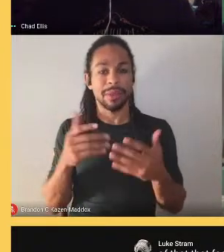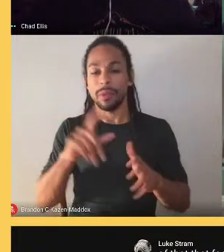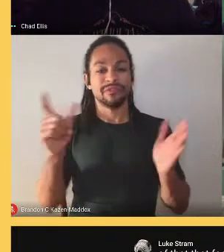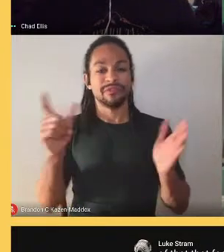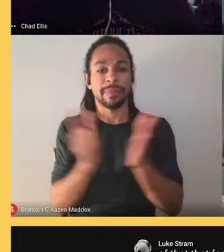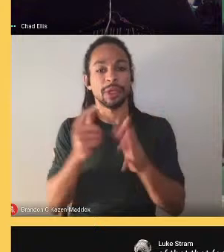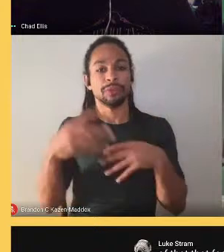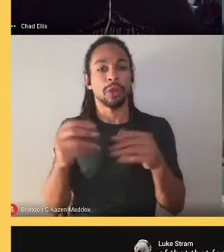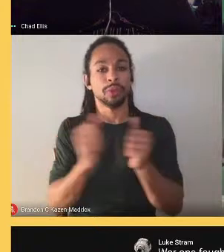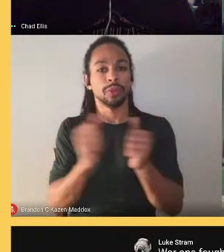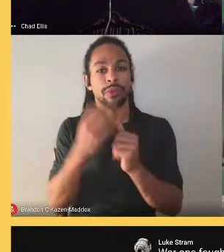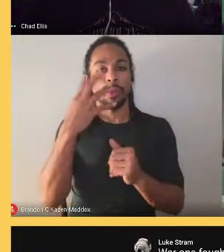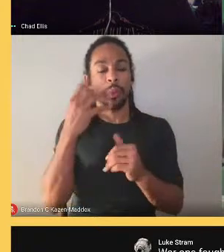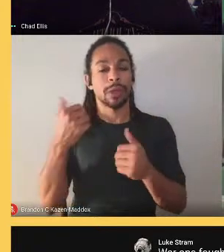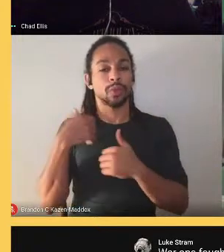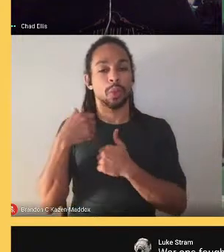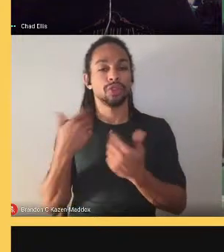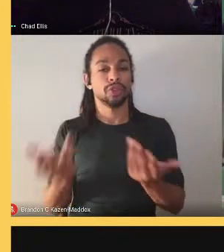And then, you know, so